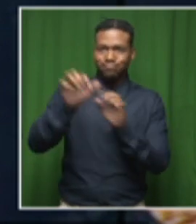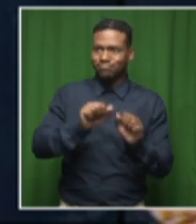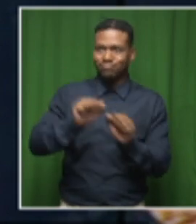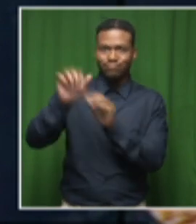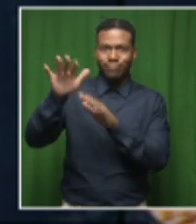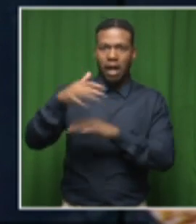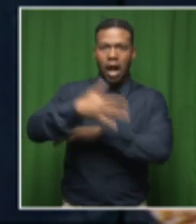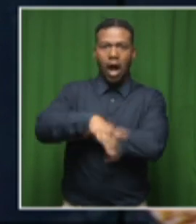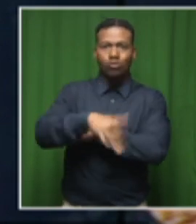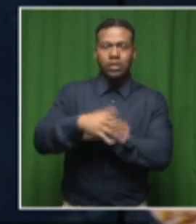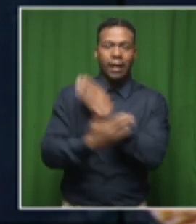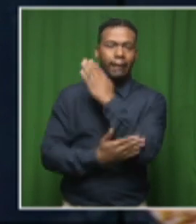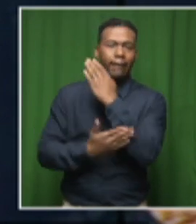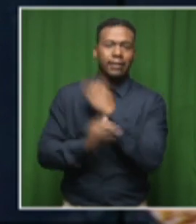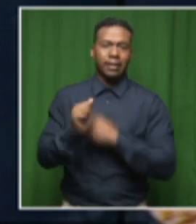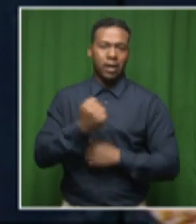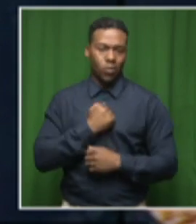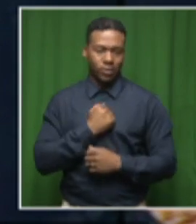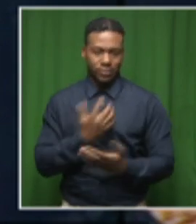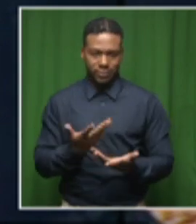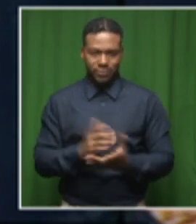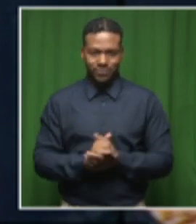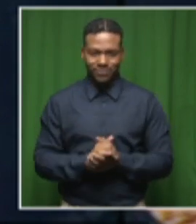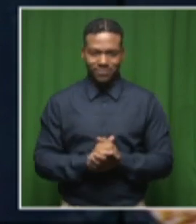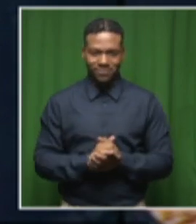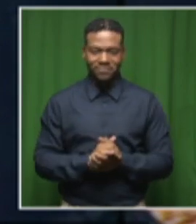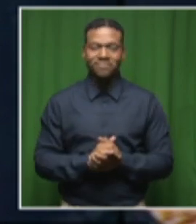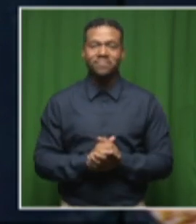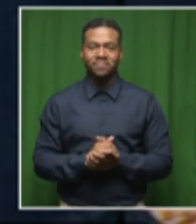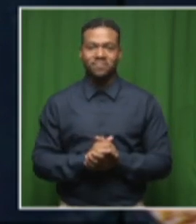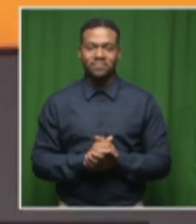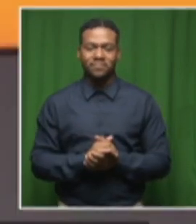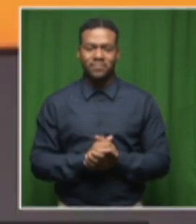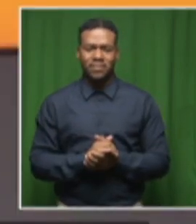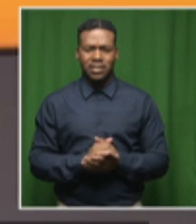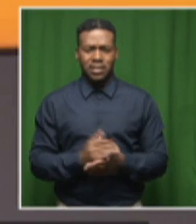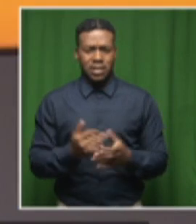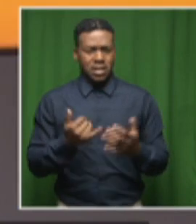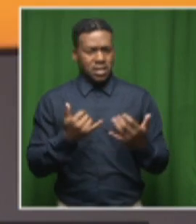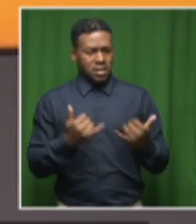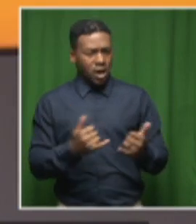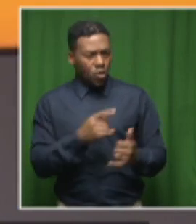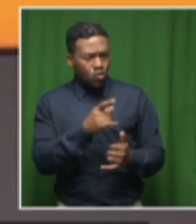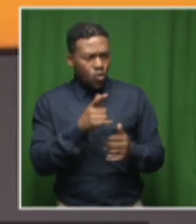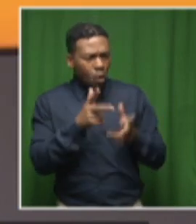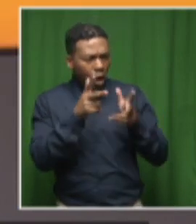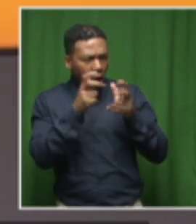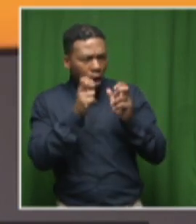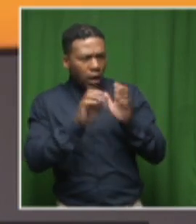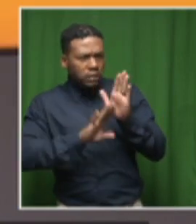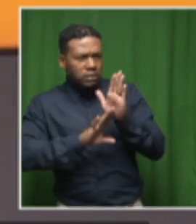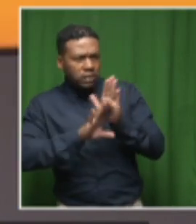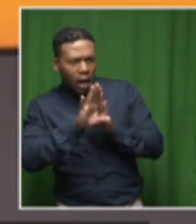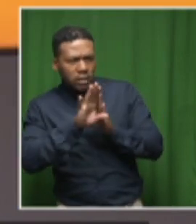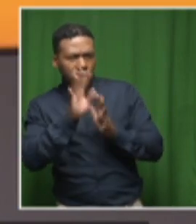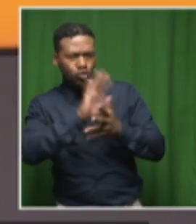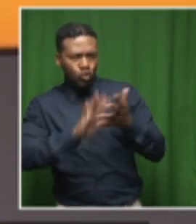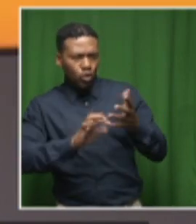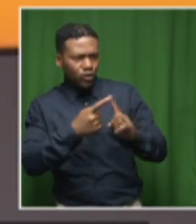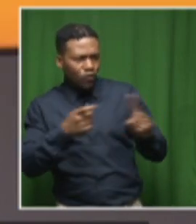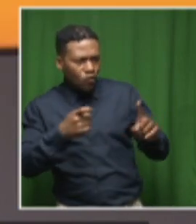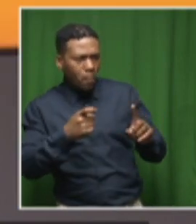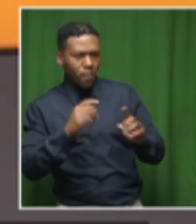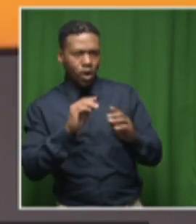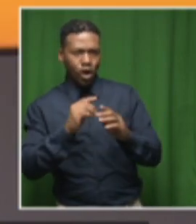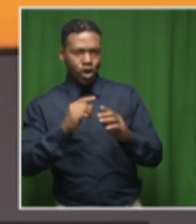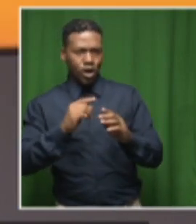of the country because they've produced a surplus. Right. So have you heard any success stories, in particular from the local farmers, in